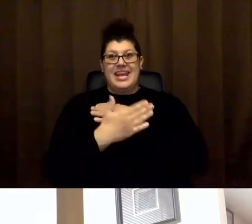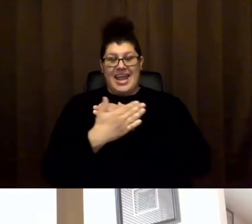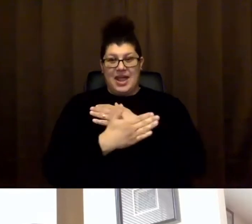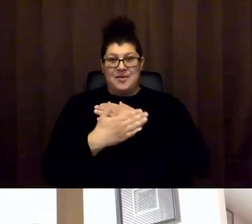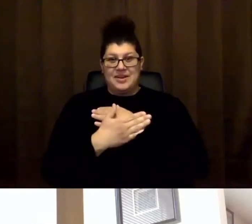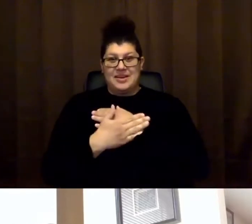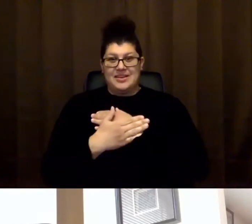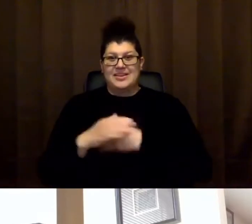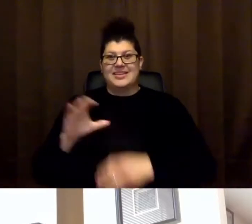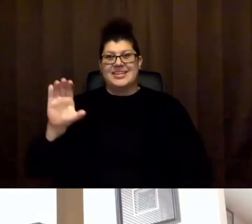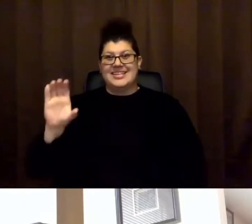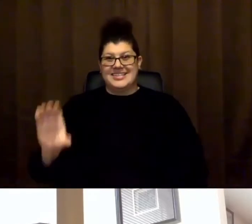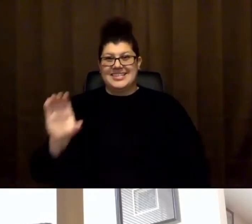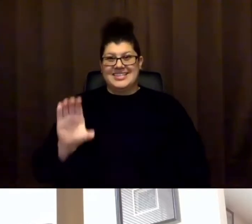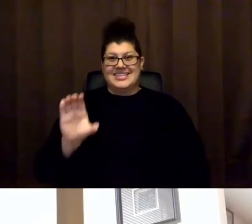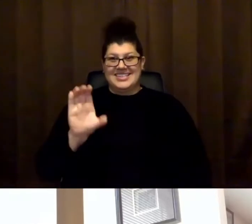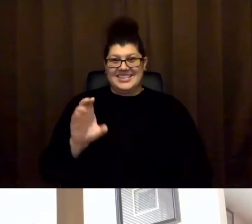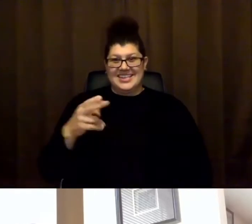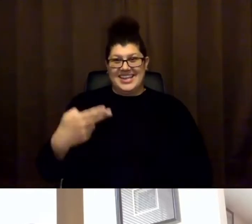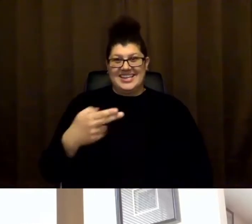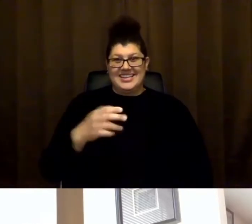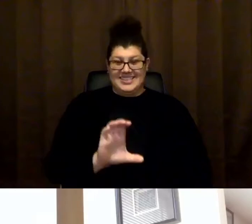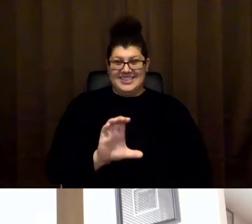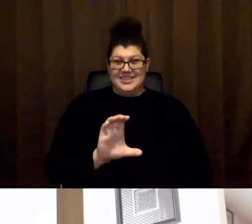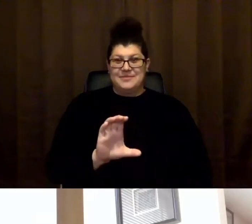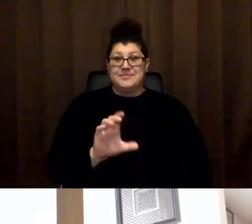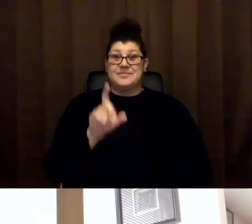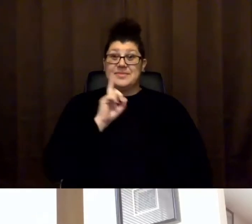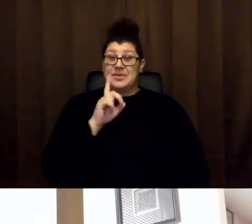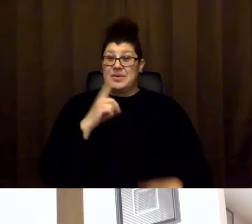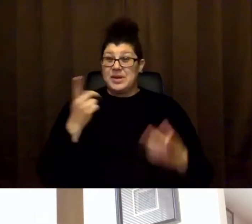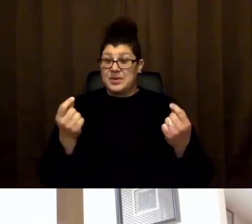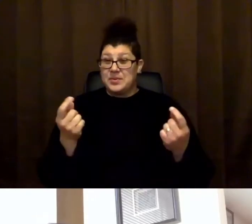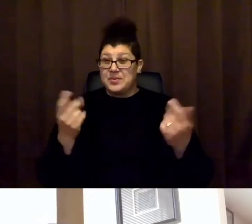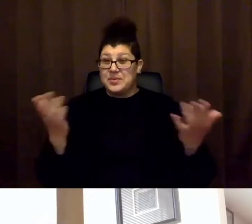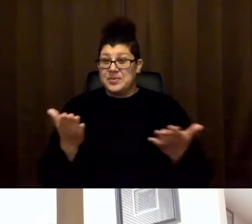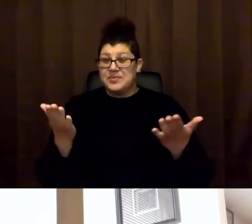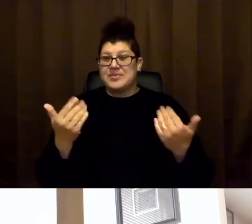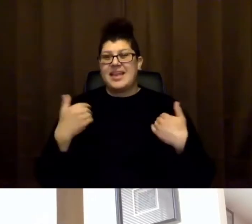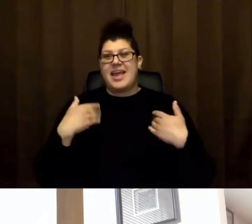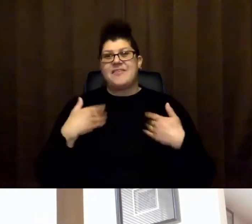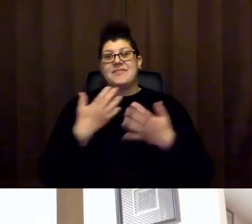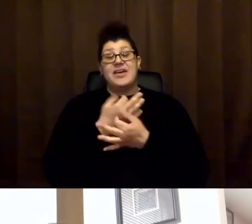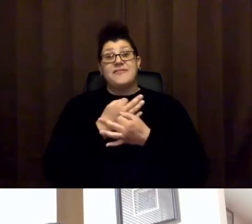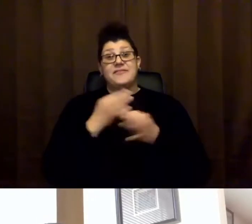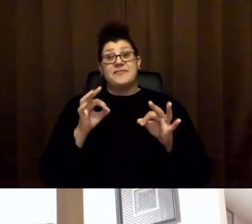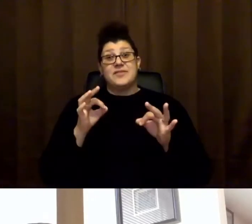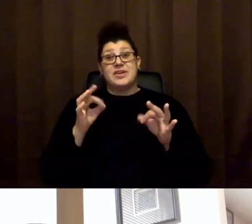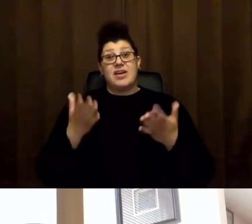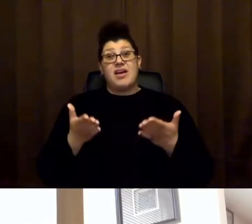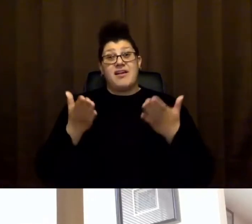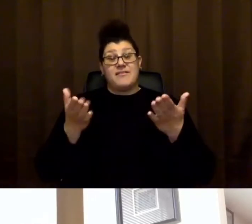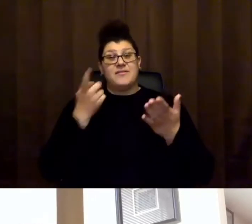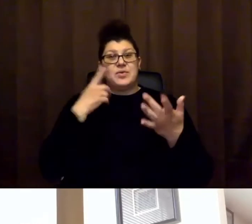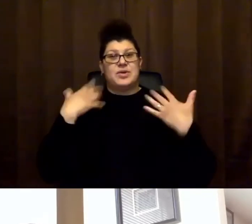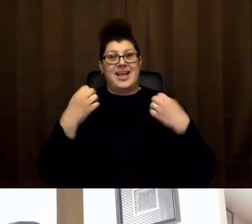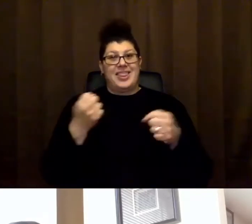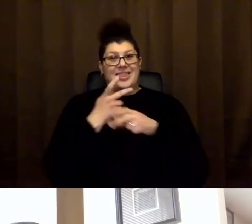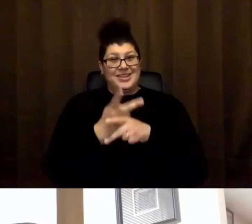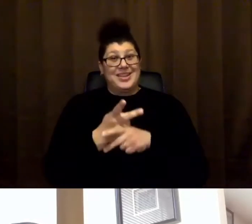as CCCHC. And so what we do is provide free healthcare services. And that's right, you heard me,